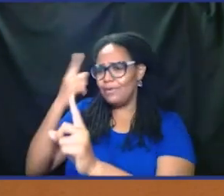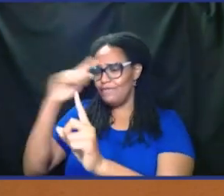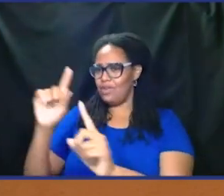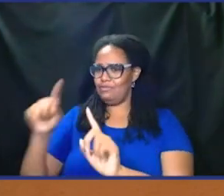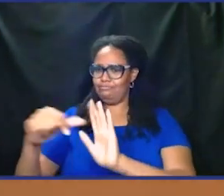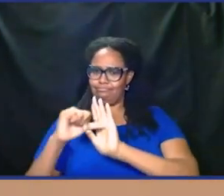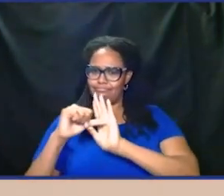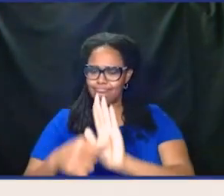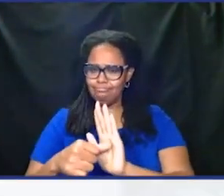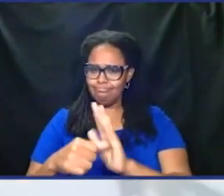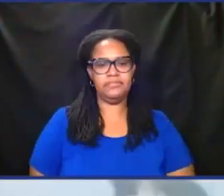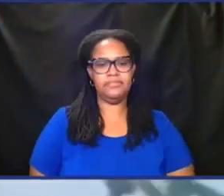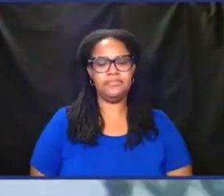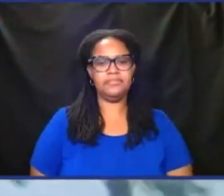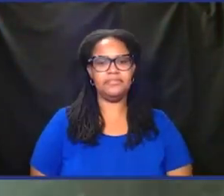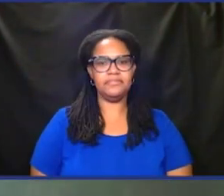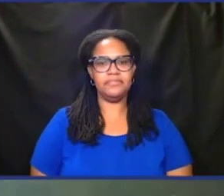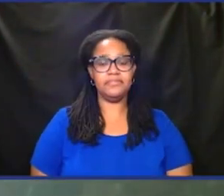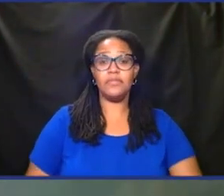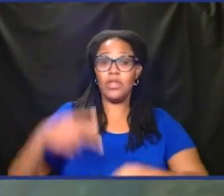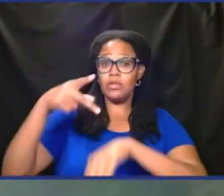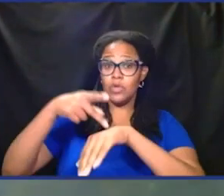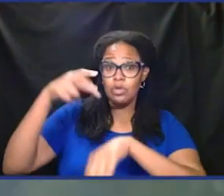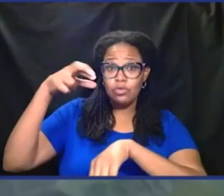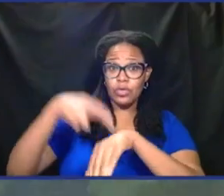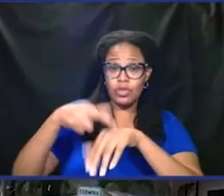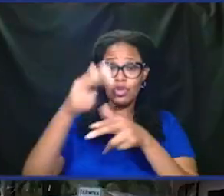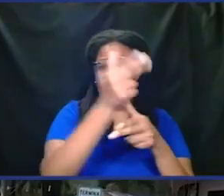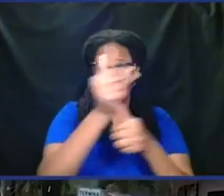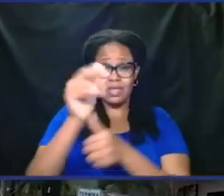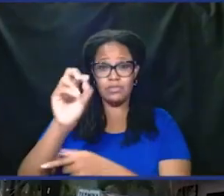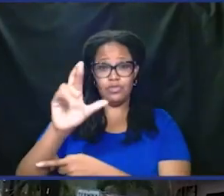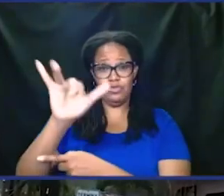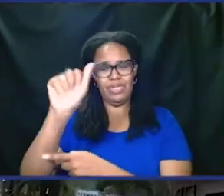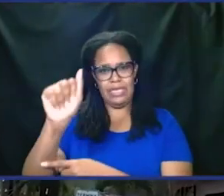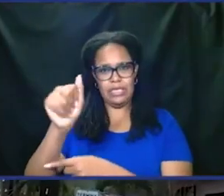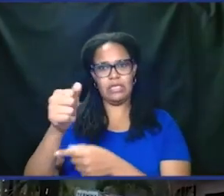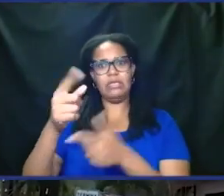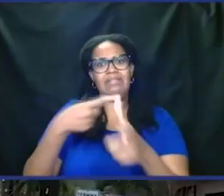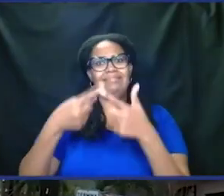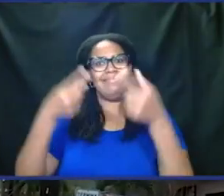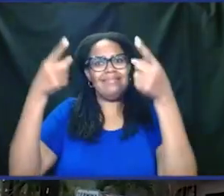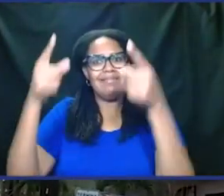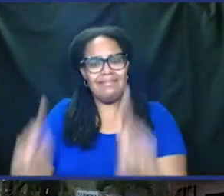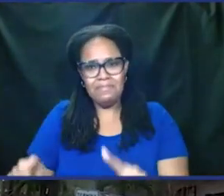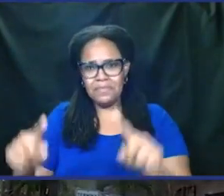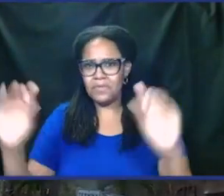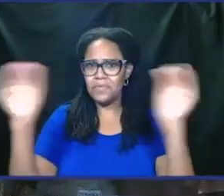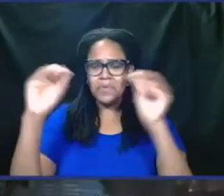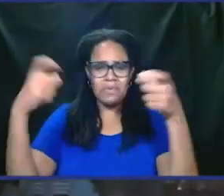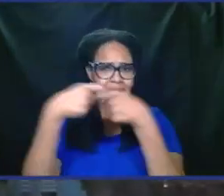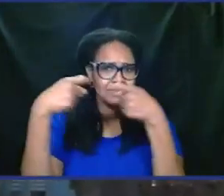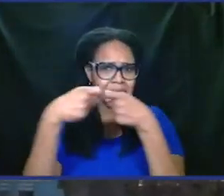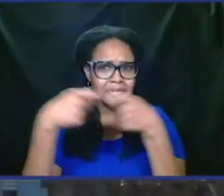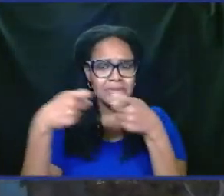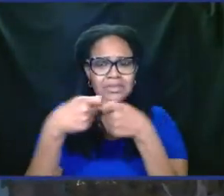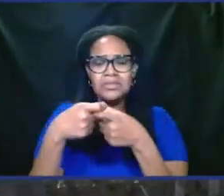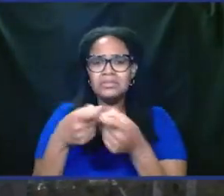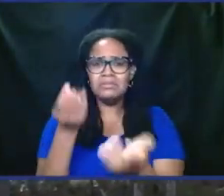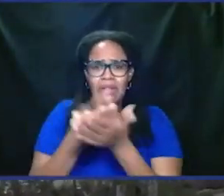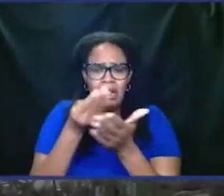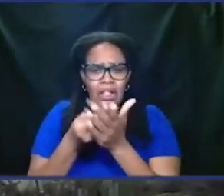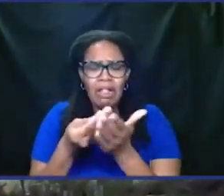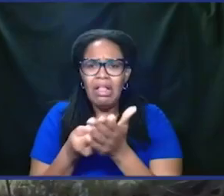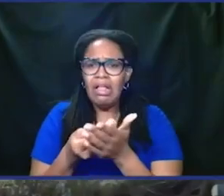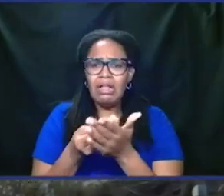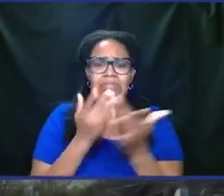of health. In Puerto Rico, Hurricane Maria was followed by months without electricity, a financial crisis, and